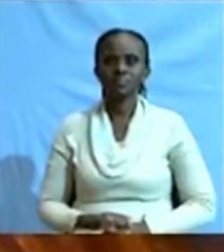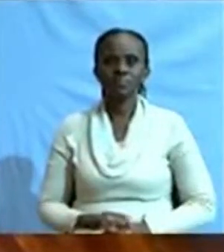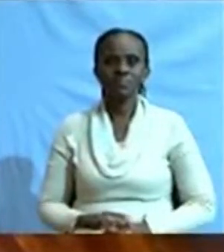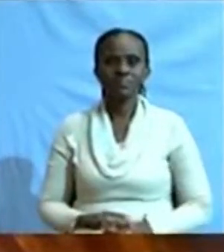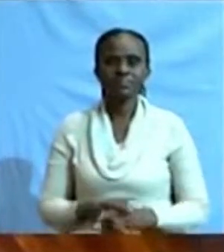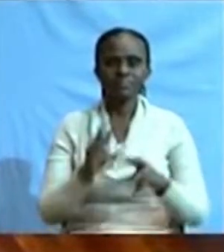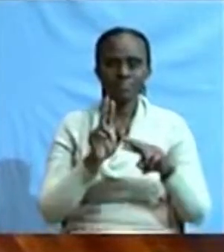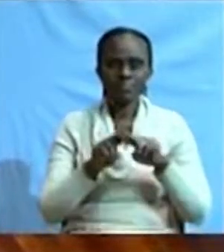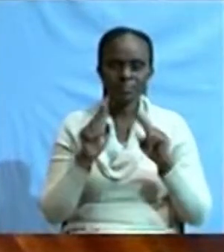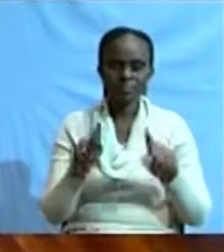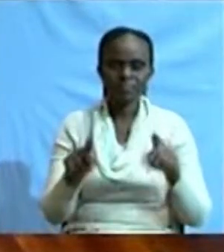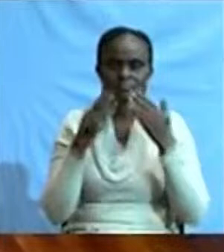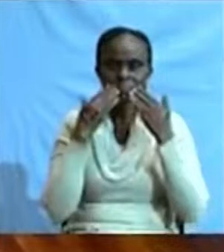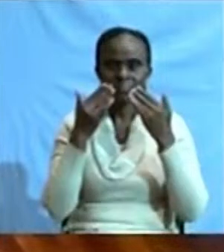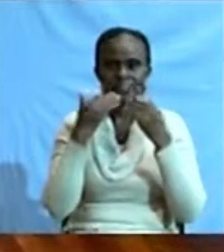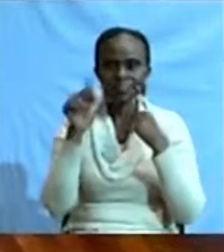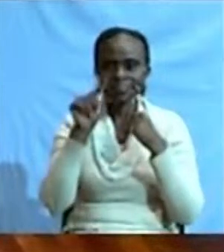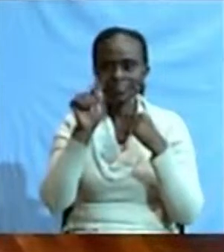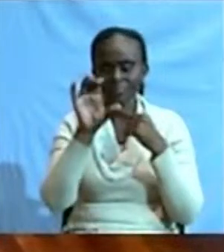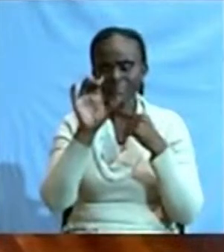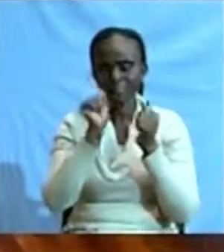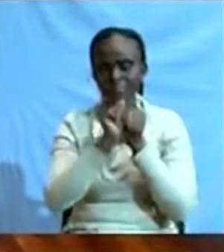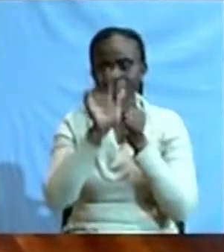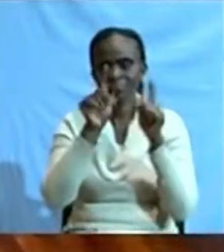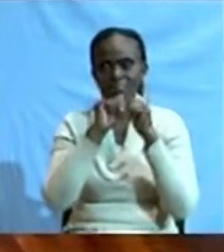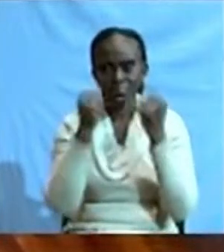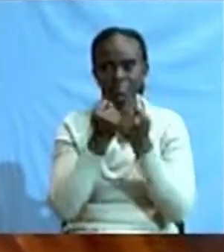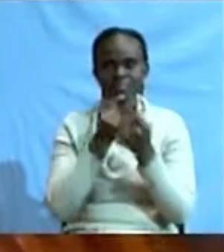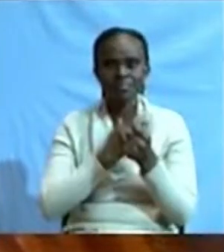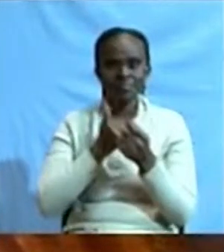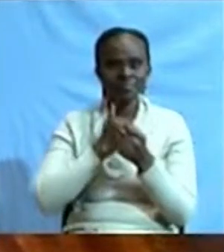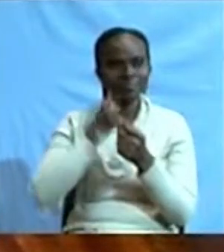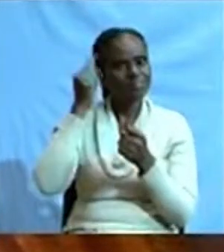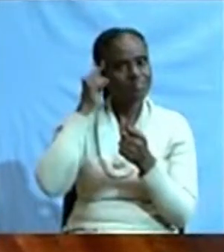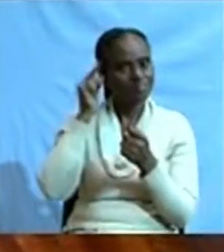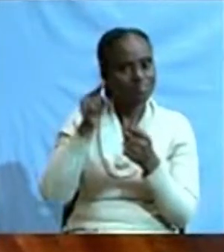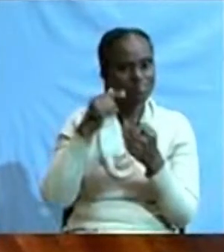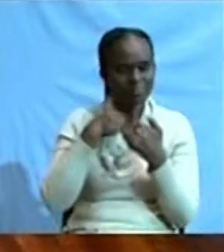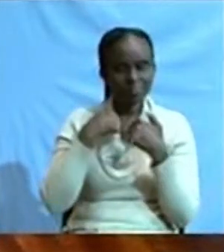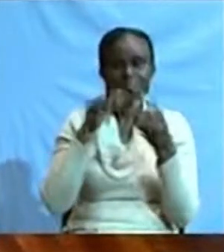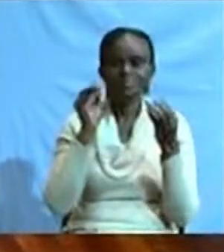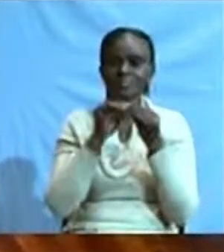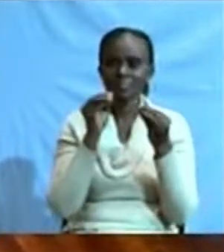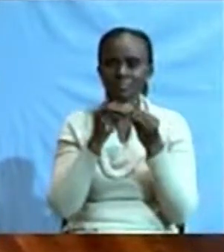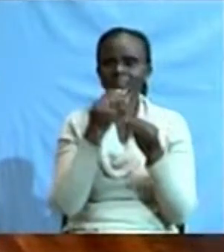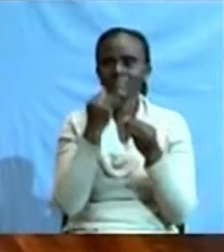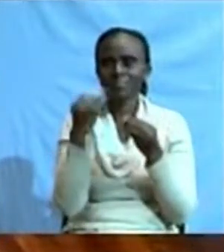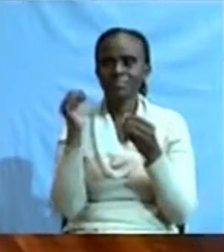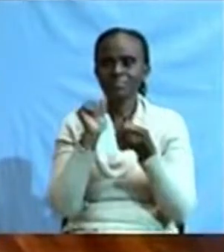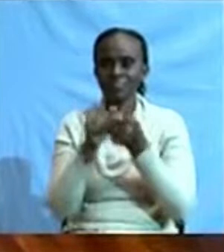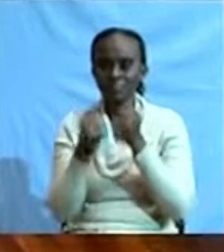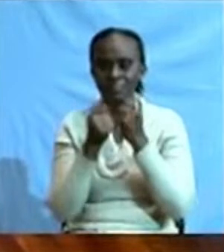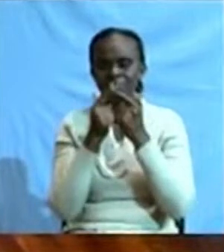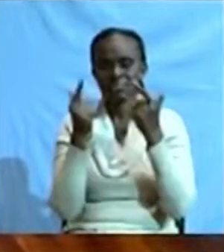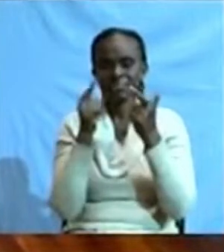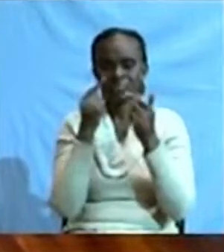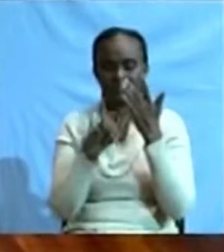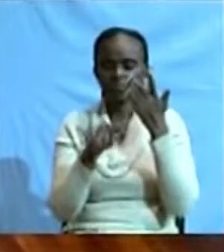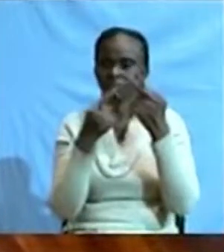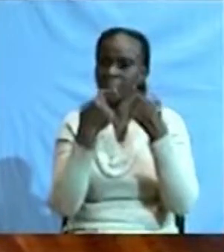Thank you, Chair. TC and your team, I think you have quite a lot of issues that have come out in the